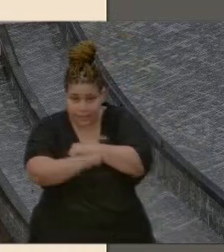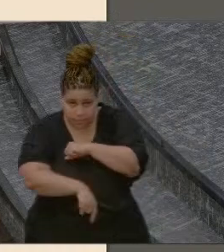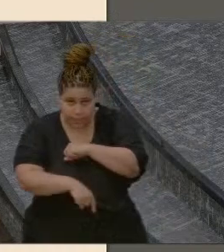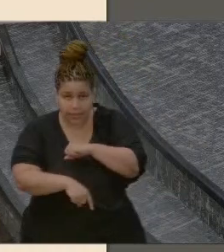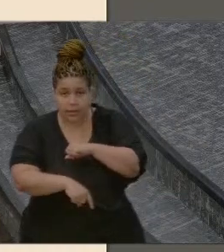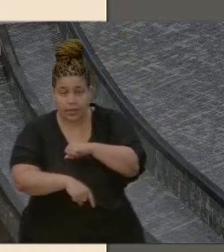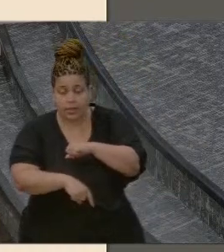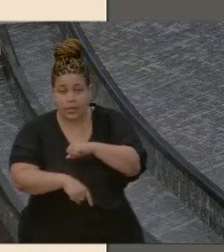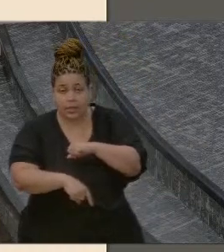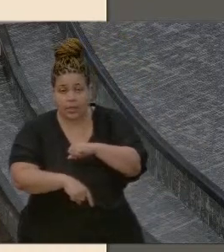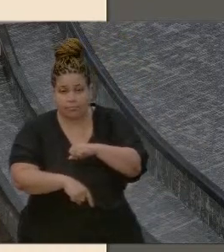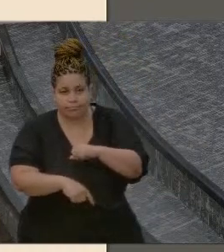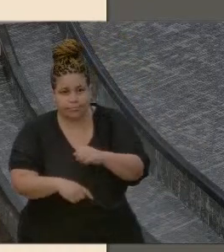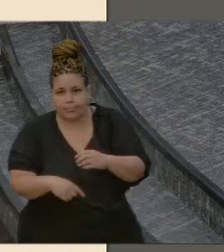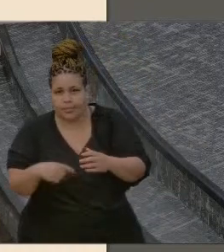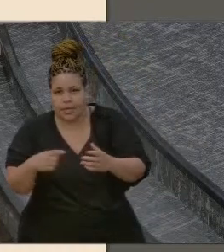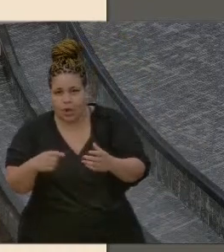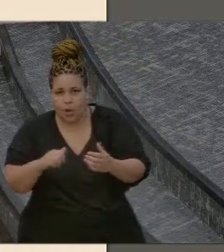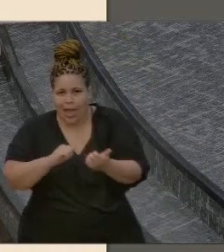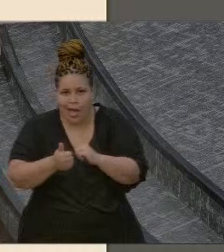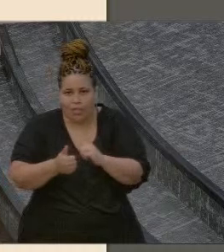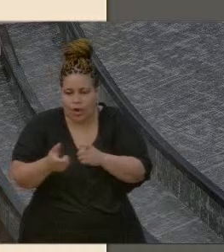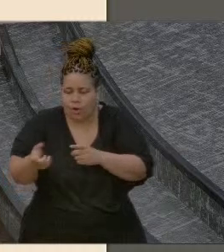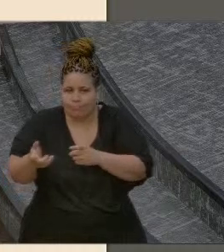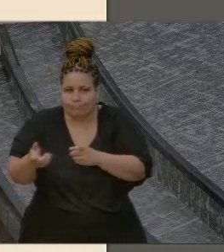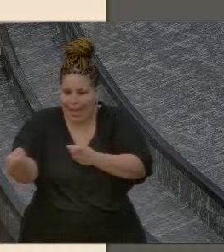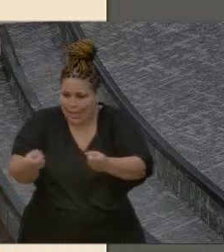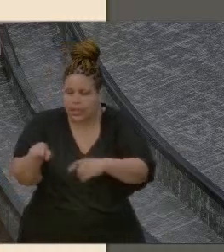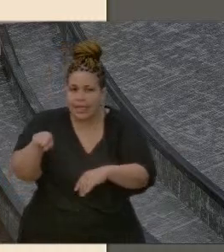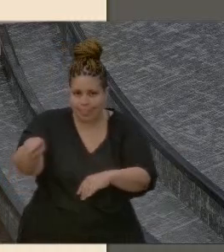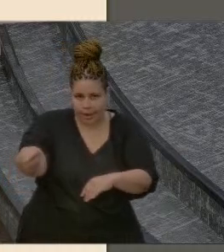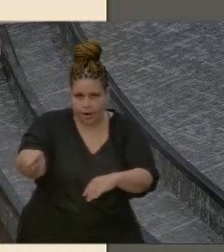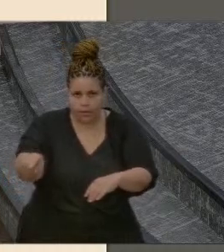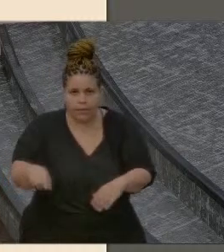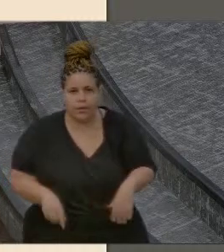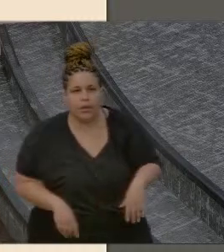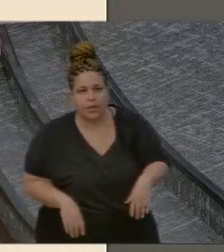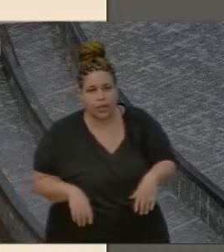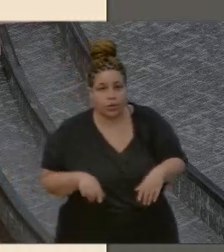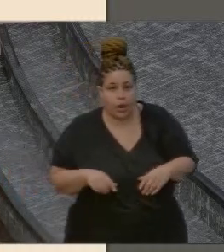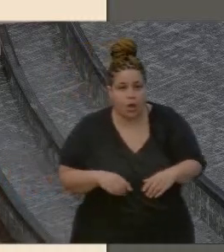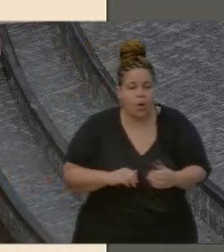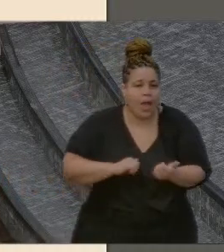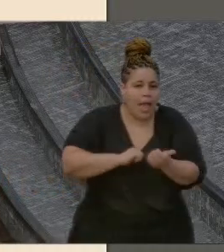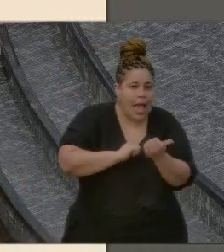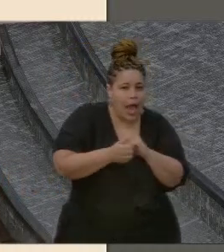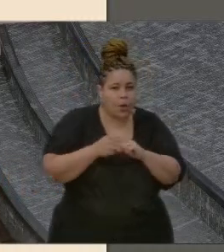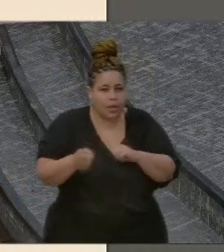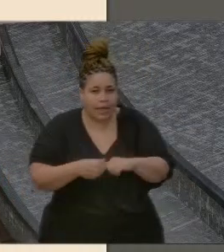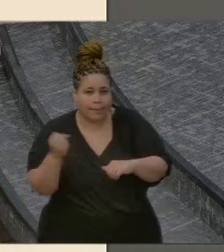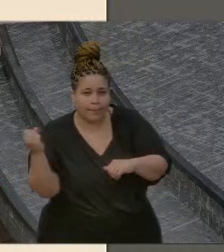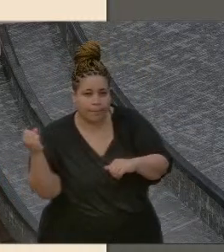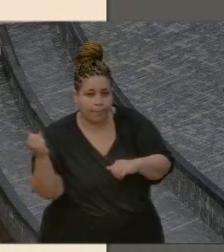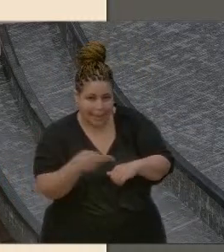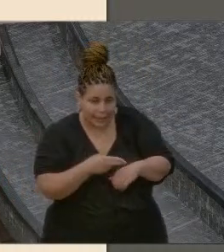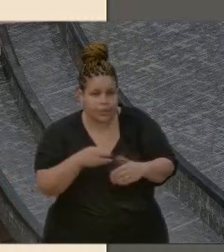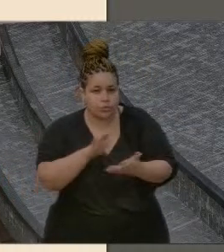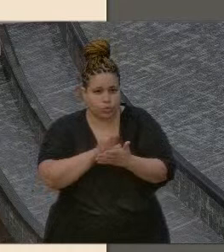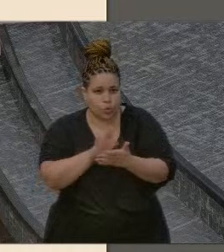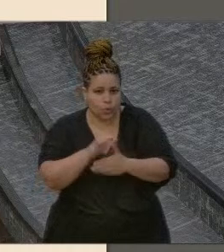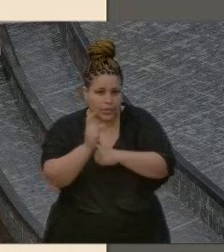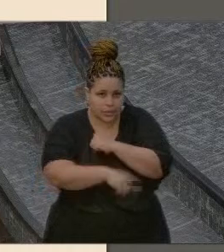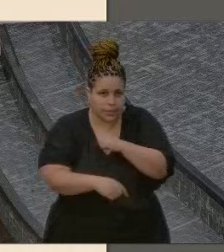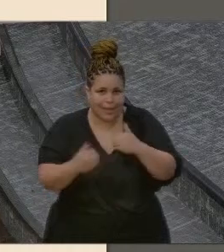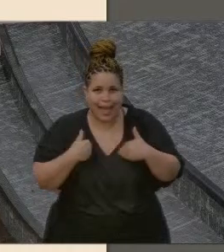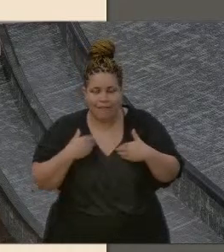these are schools that, for lack of a better term, are beating the school discipline odds. They tend to have a high proportion